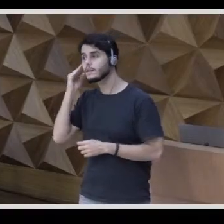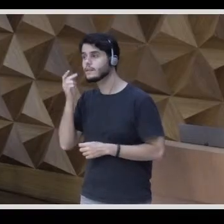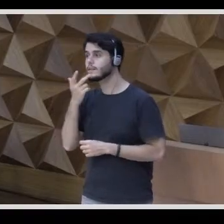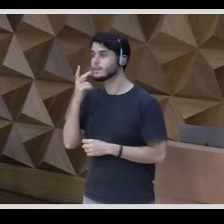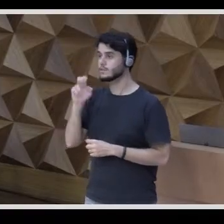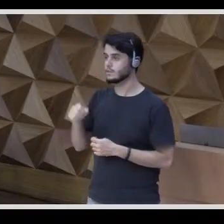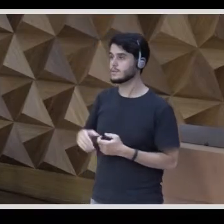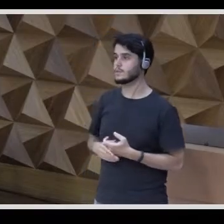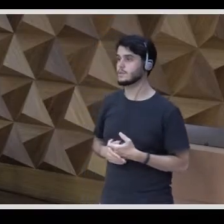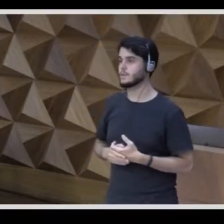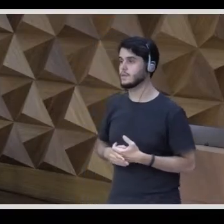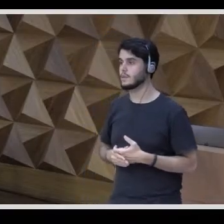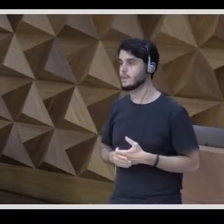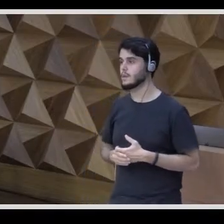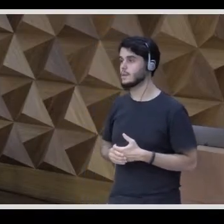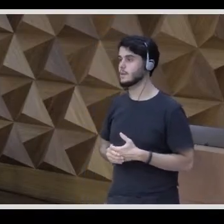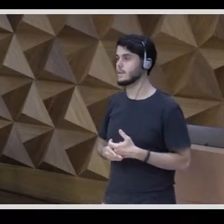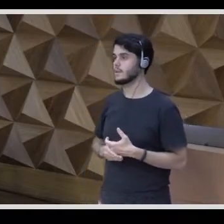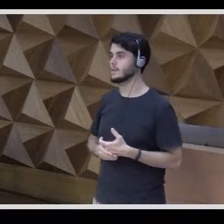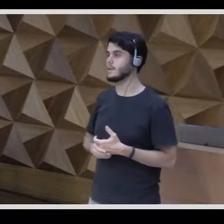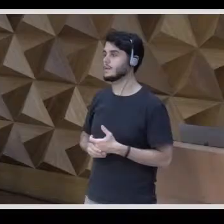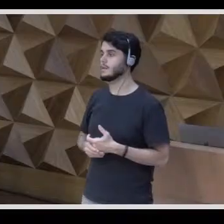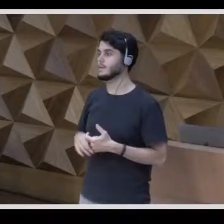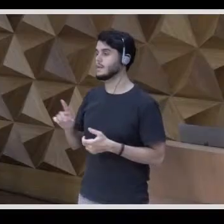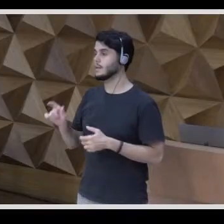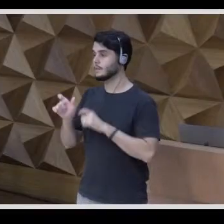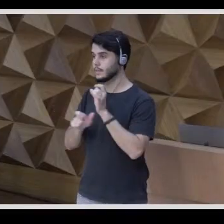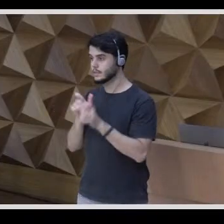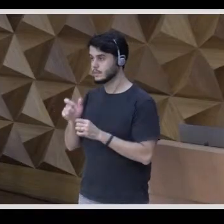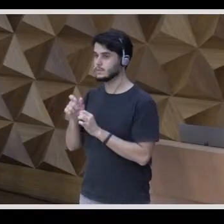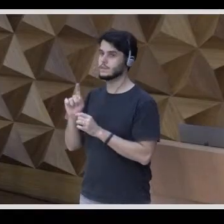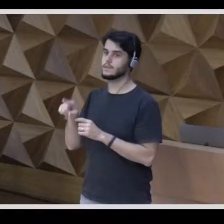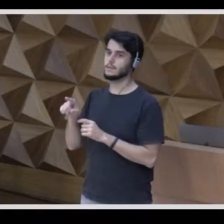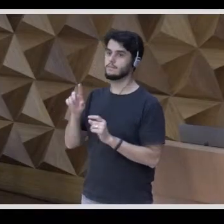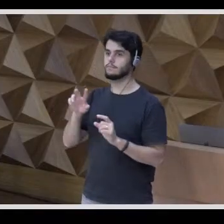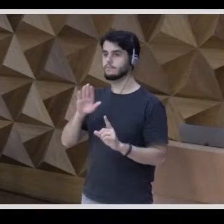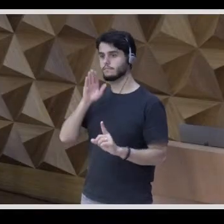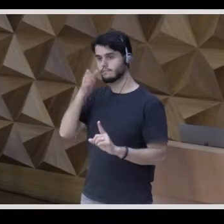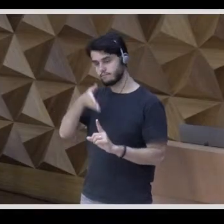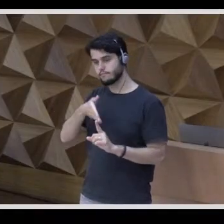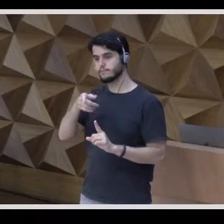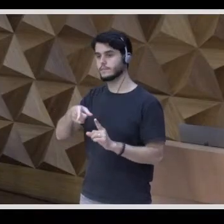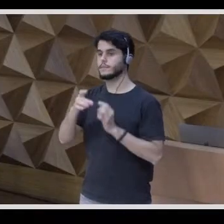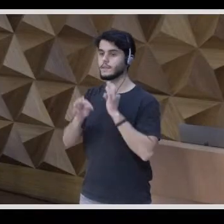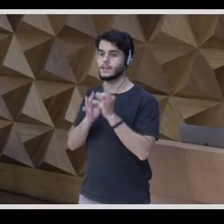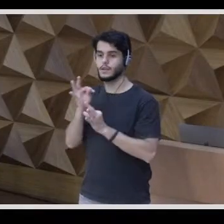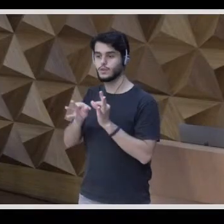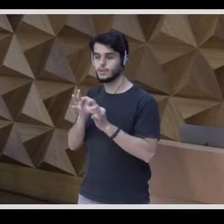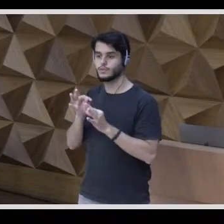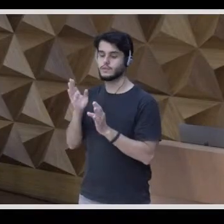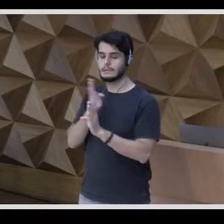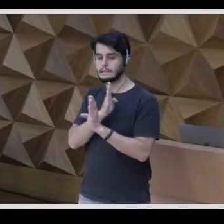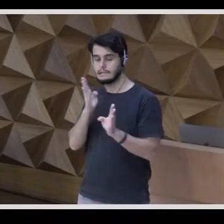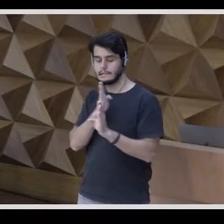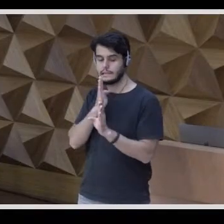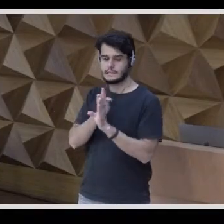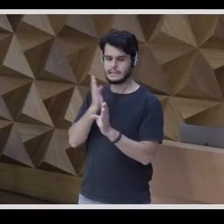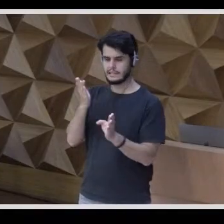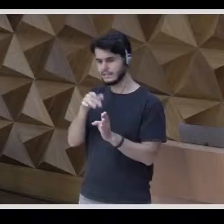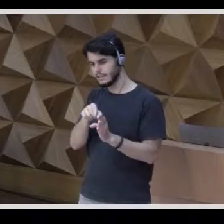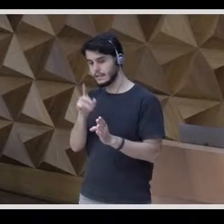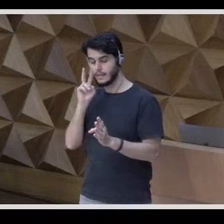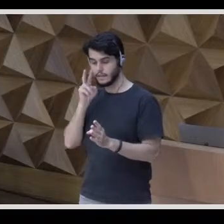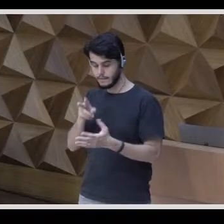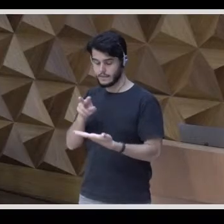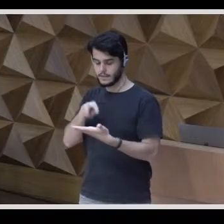be suspicious of something I somehow understand. And I think what we see now more, the society is moving forward, they know what's good